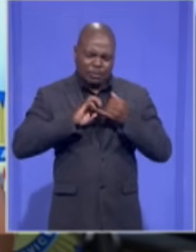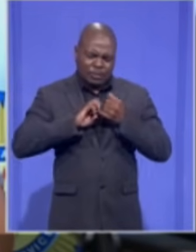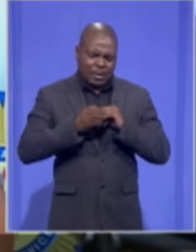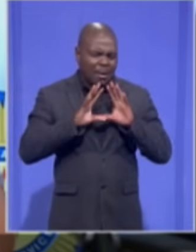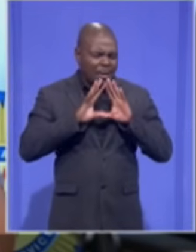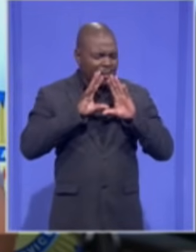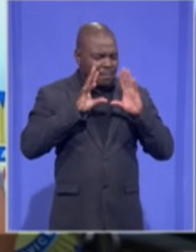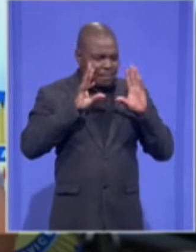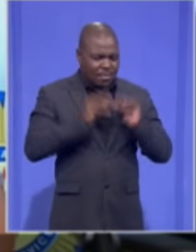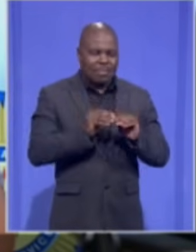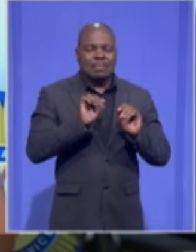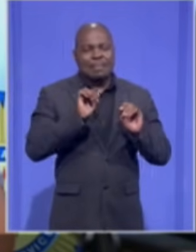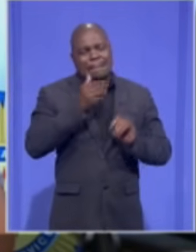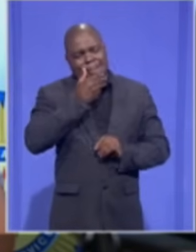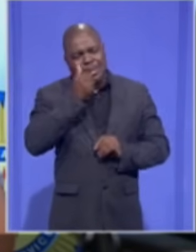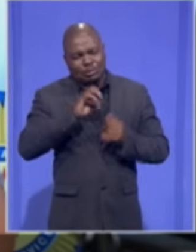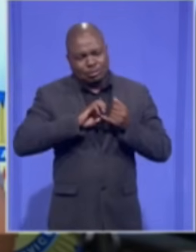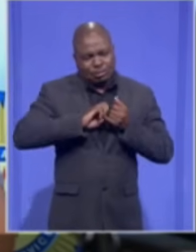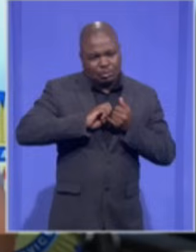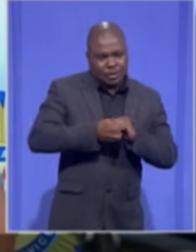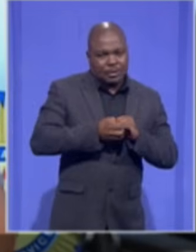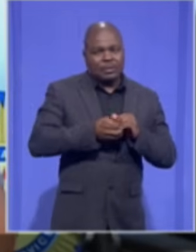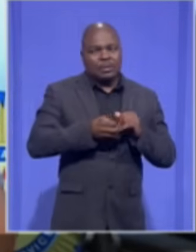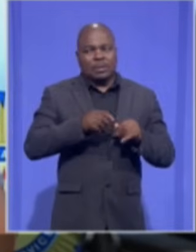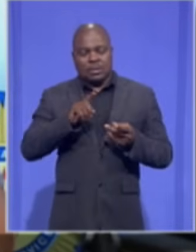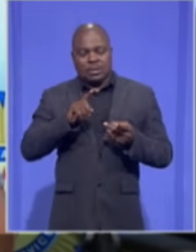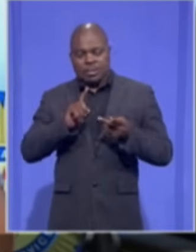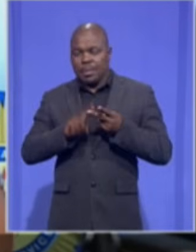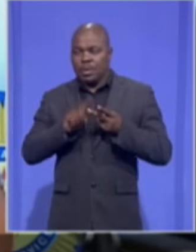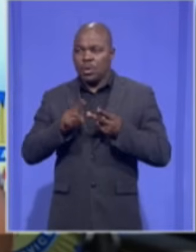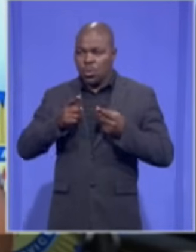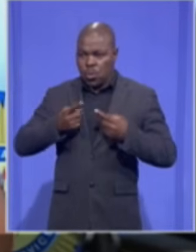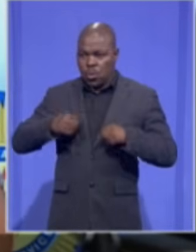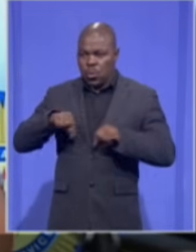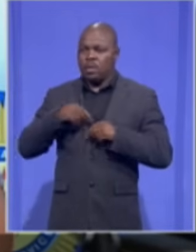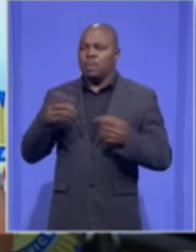in our best as we have released all